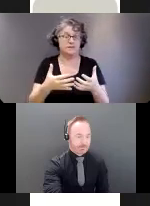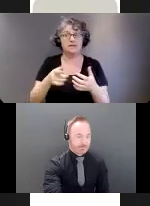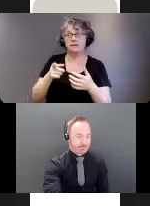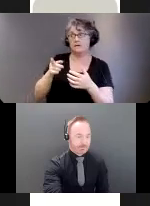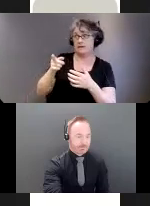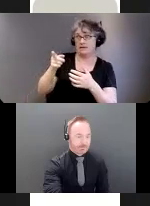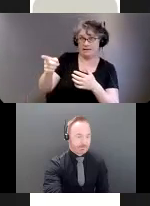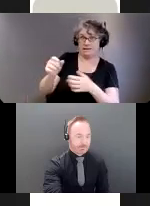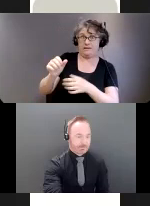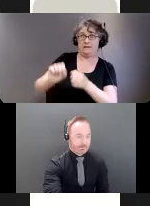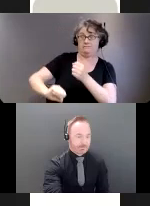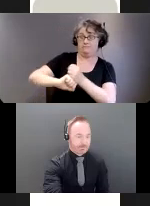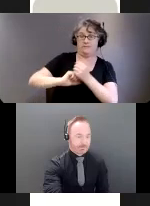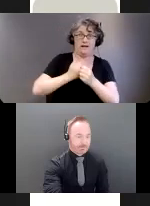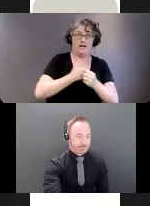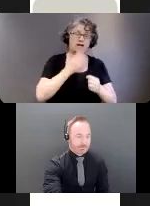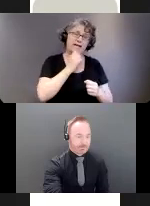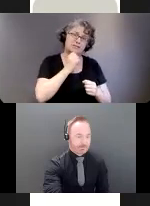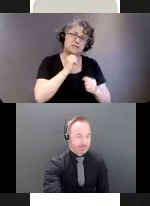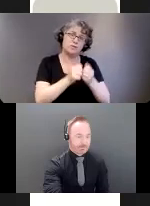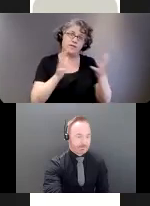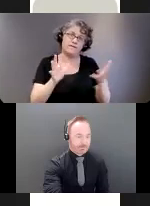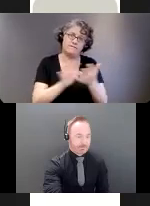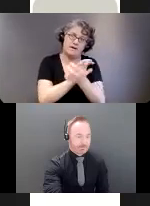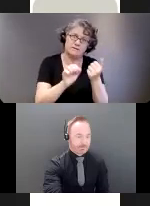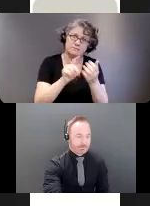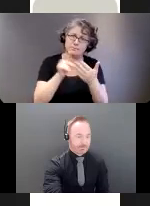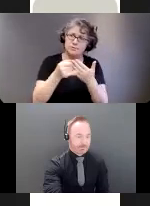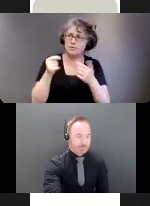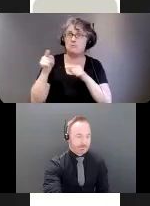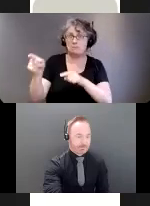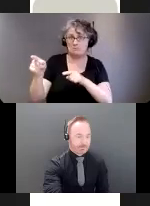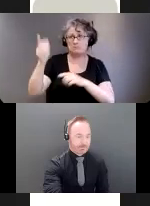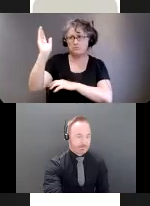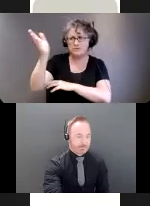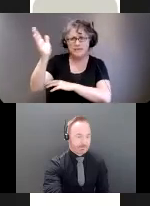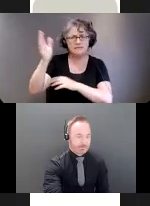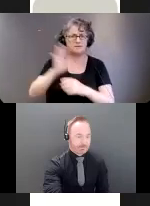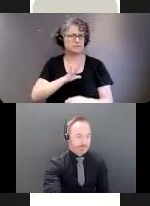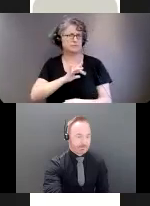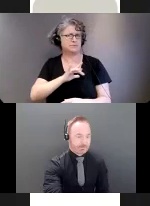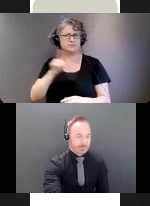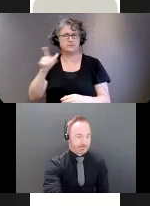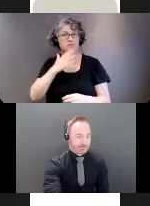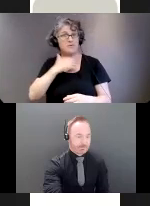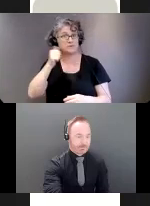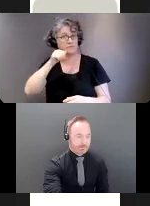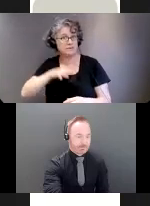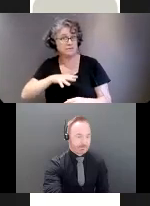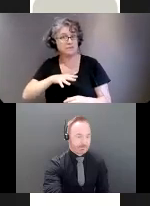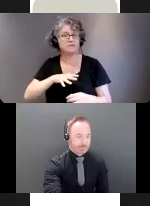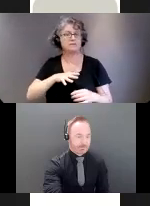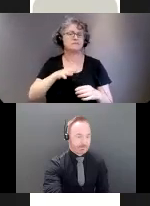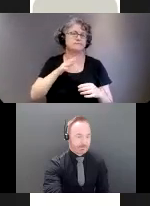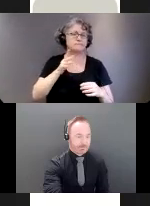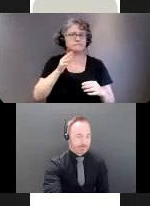Jaffe with the Aging Without Violence project, and he presented related on older women and domestic